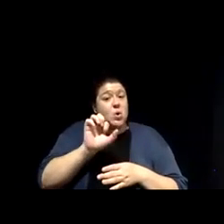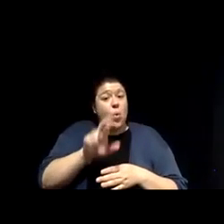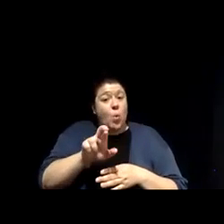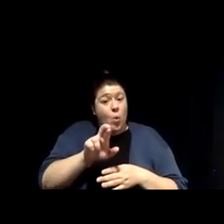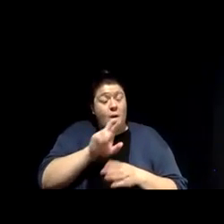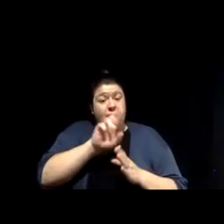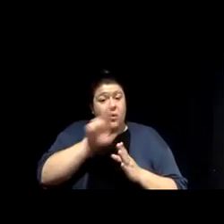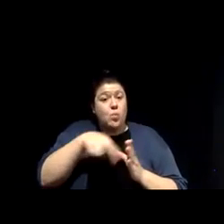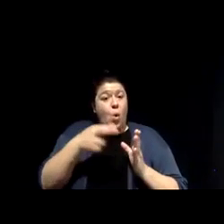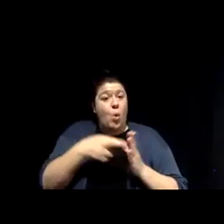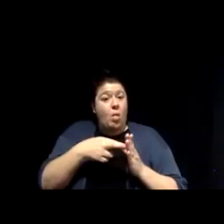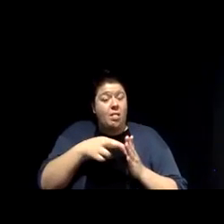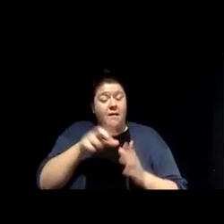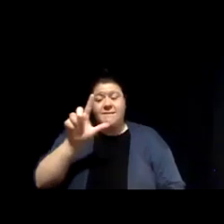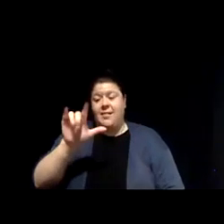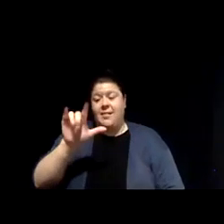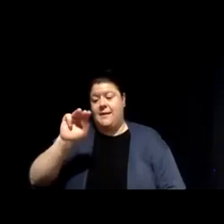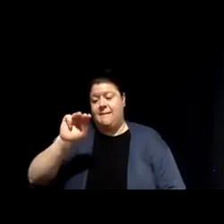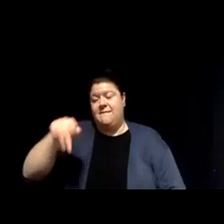me?